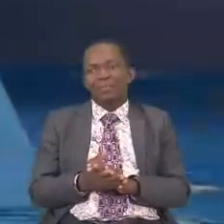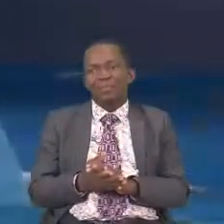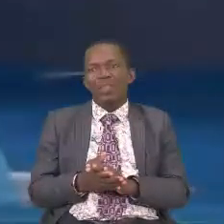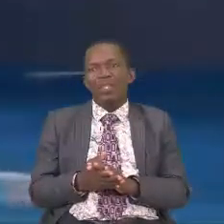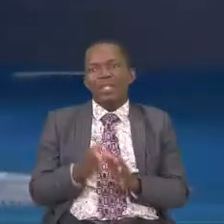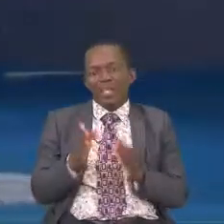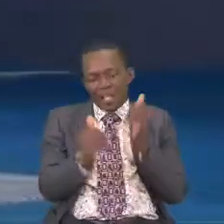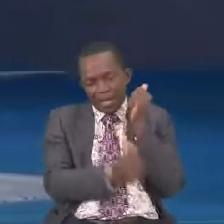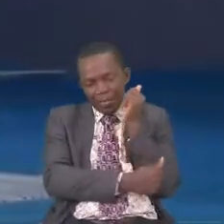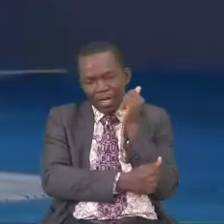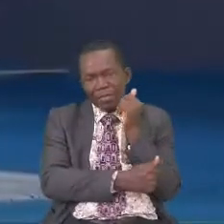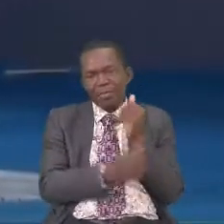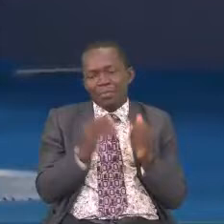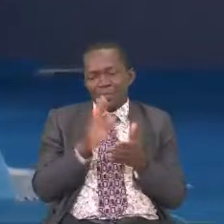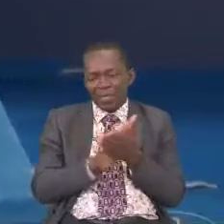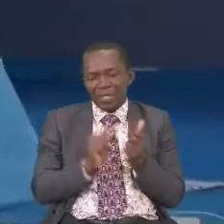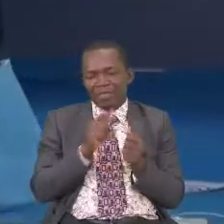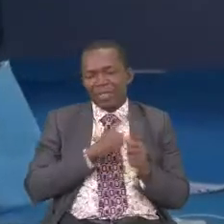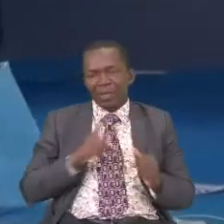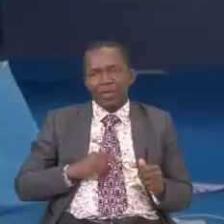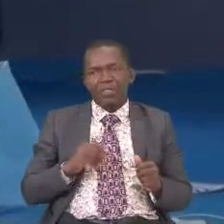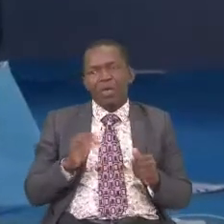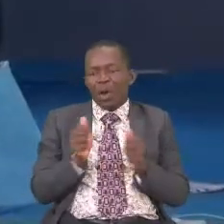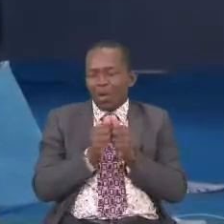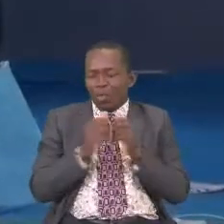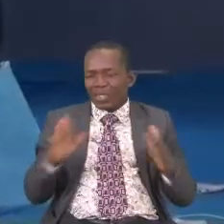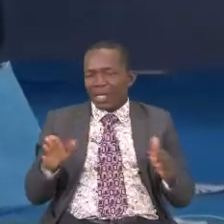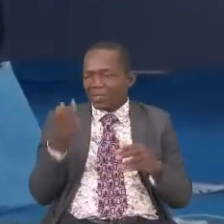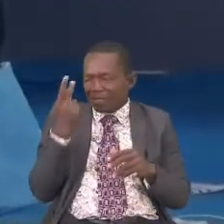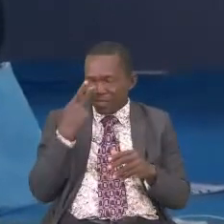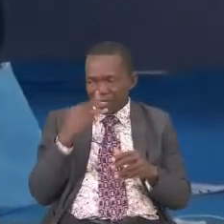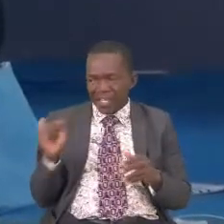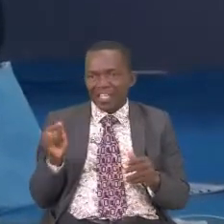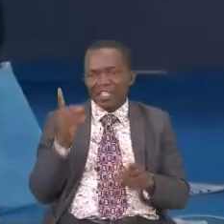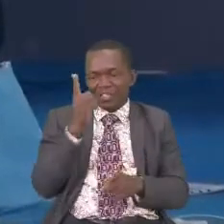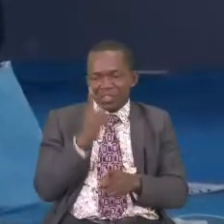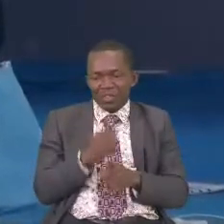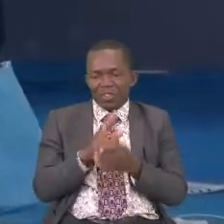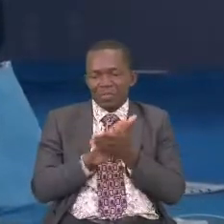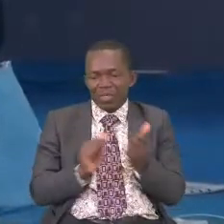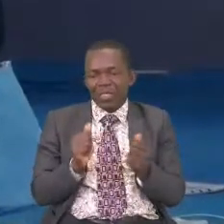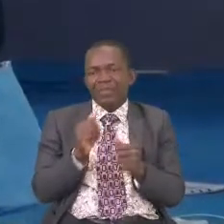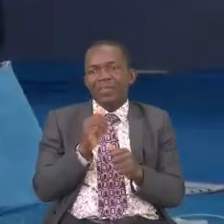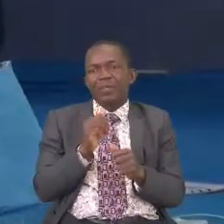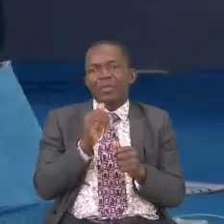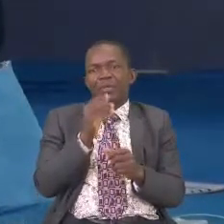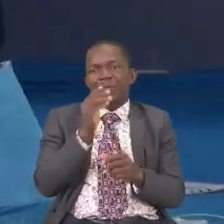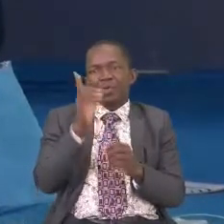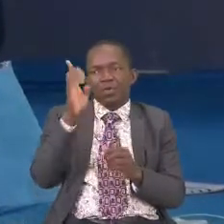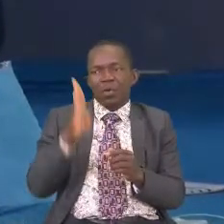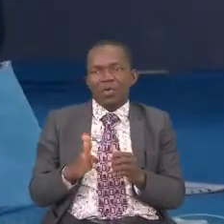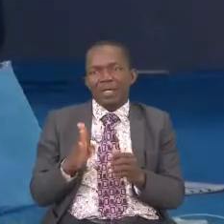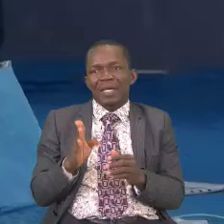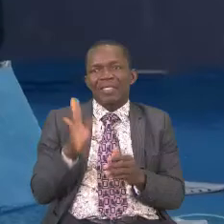seeing anything that will show that God will answer him, sightless faith.